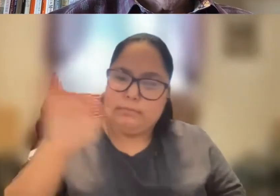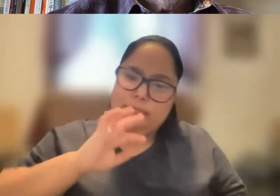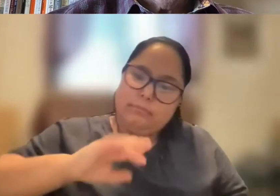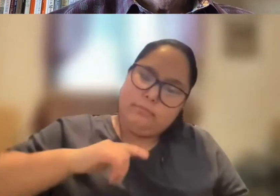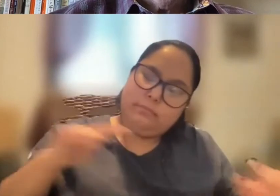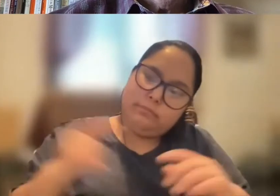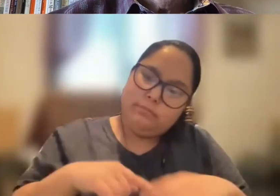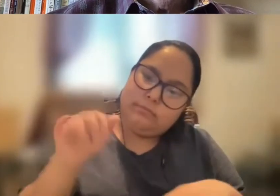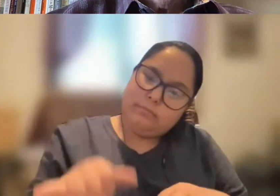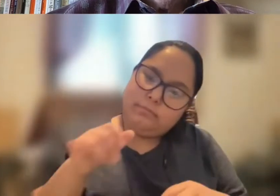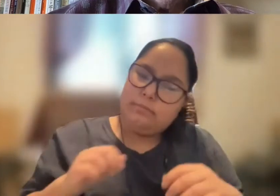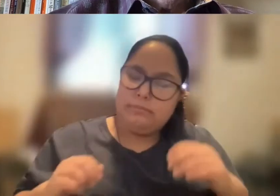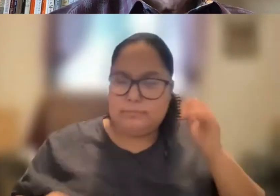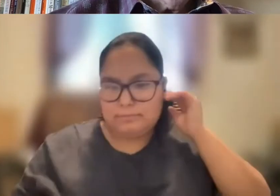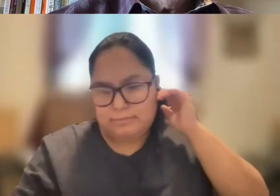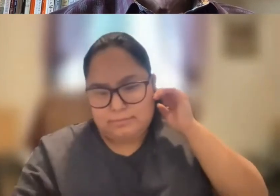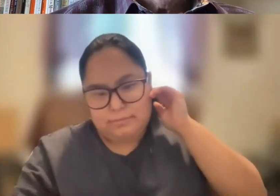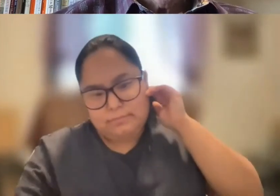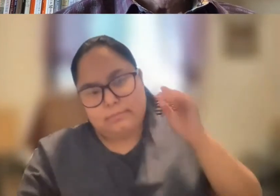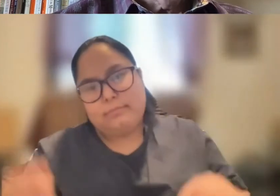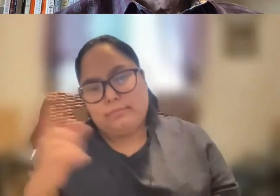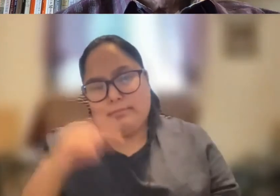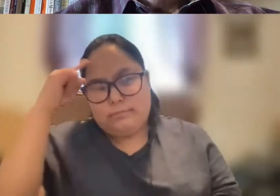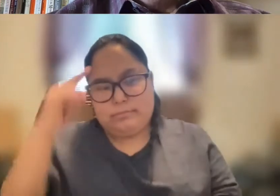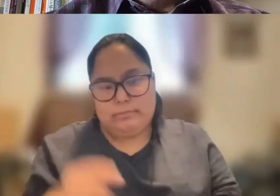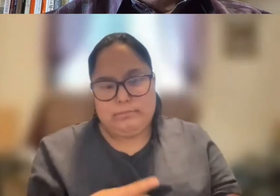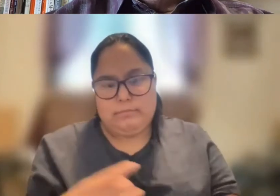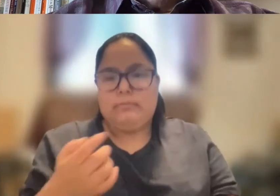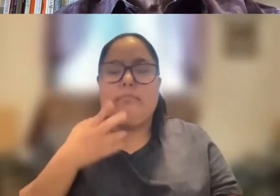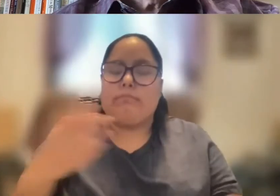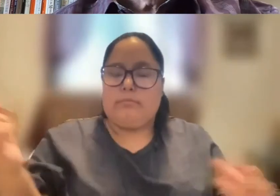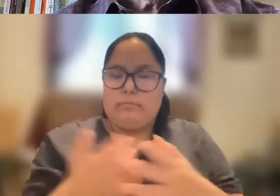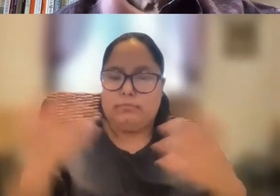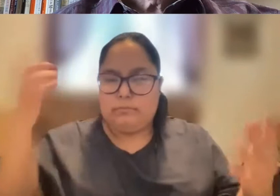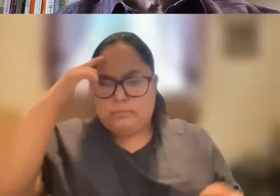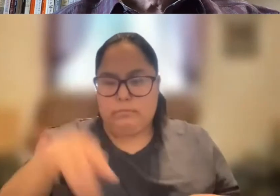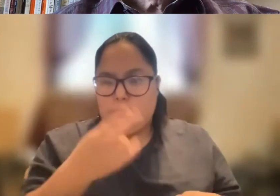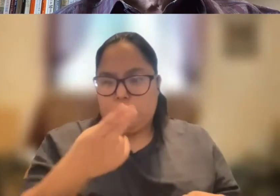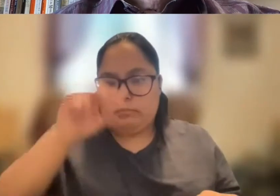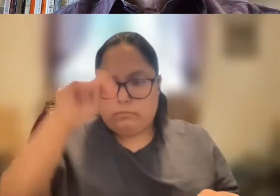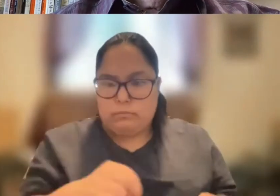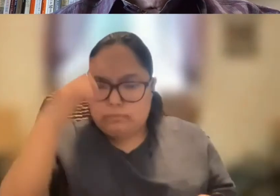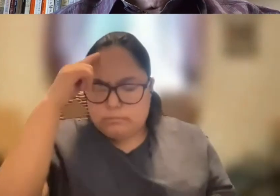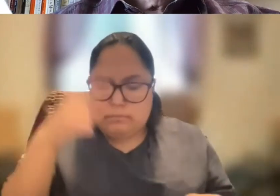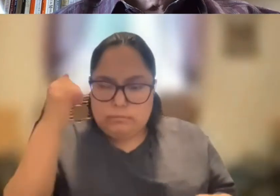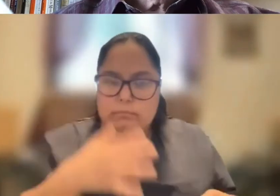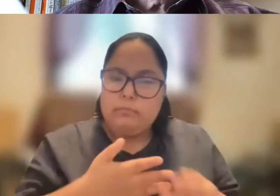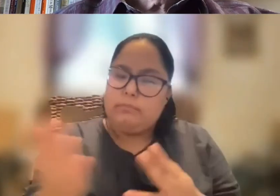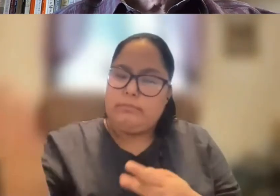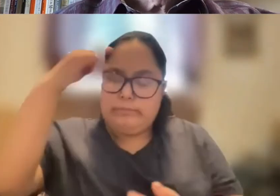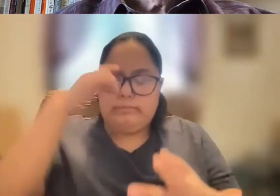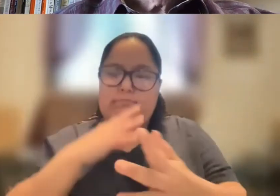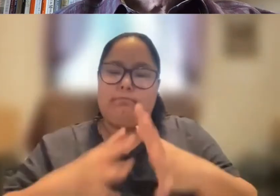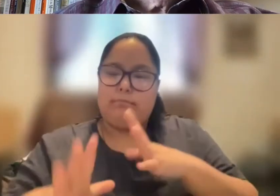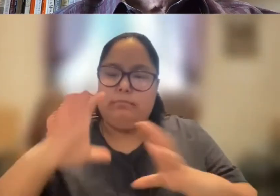that, I'll close us down, and I would like to thank you very much, John, for such a thoughtful and wide-ranging